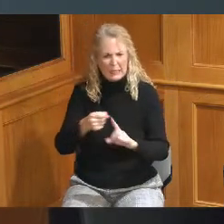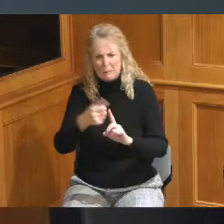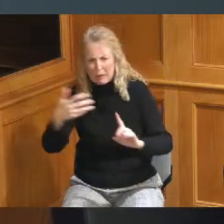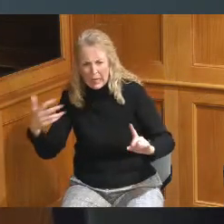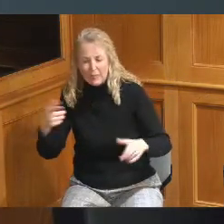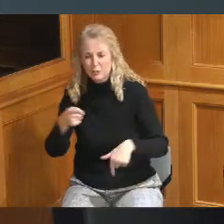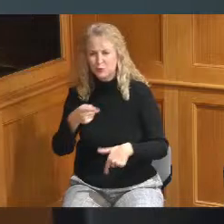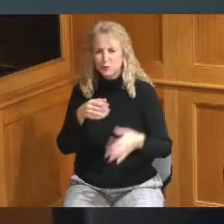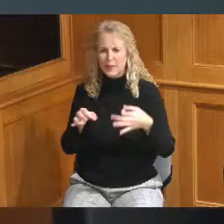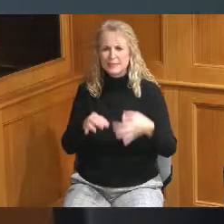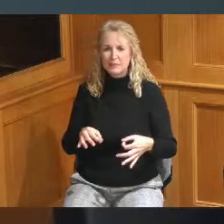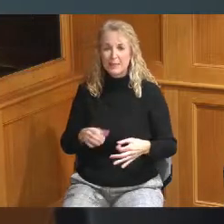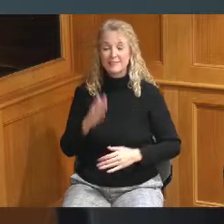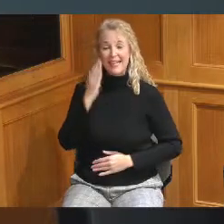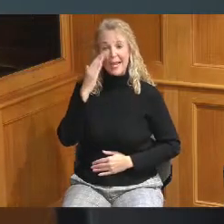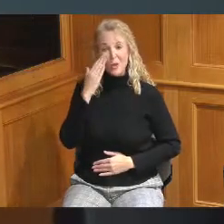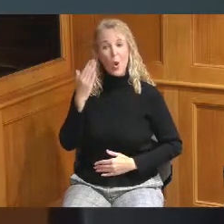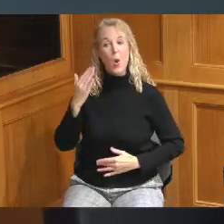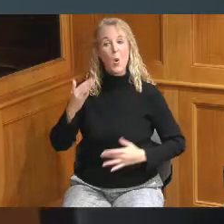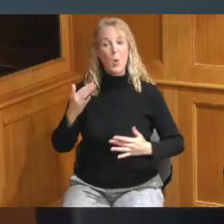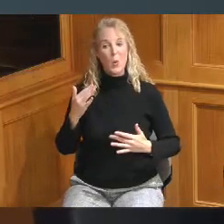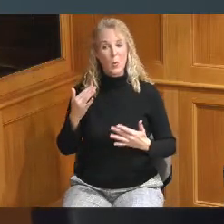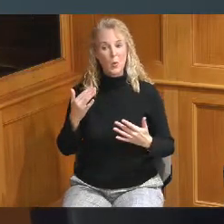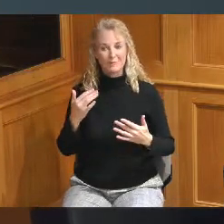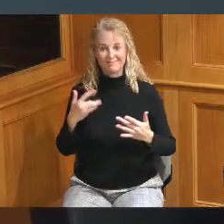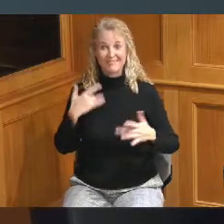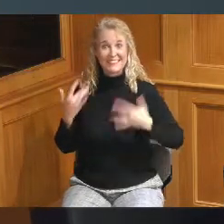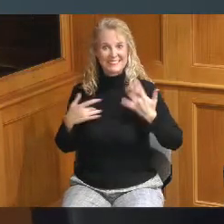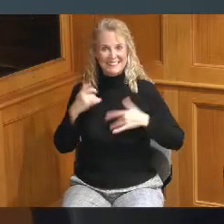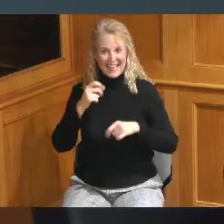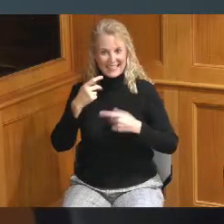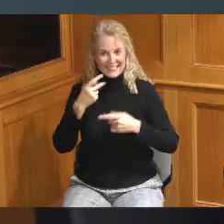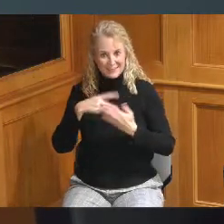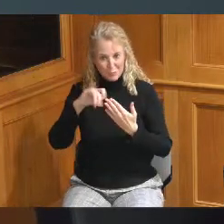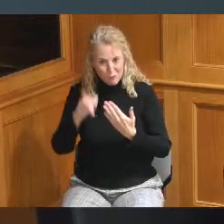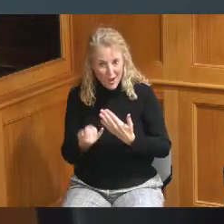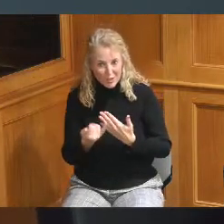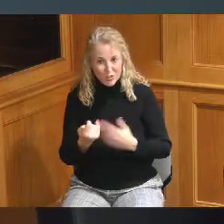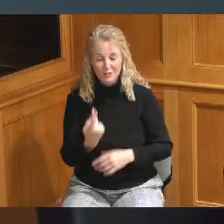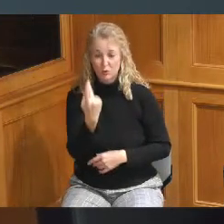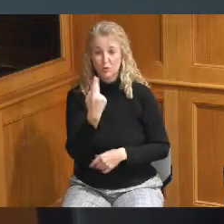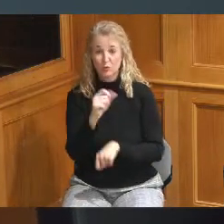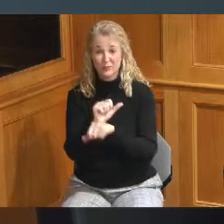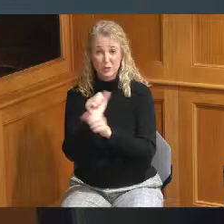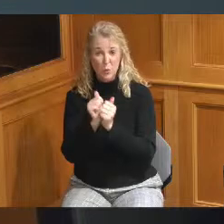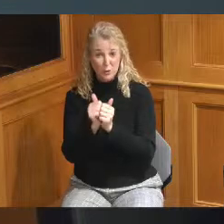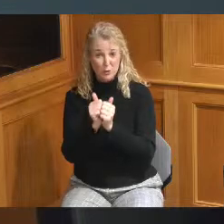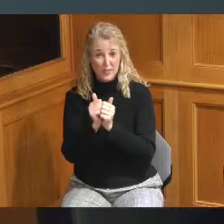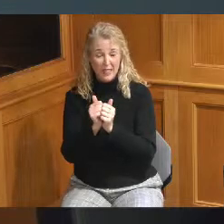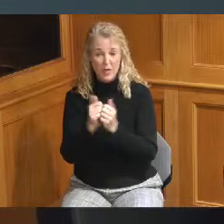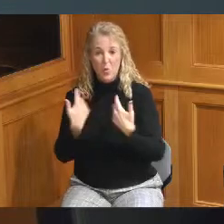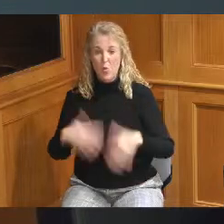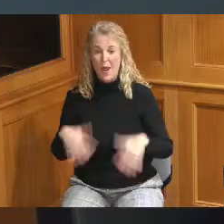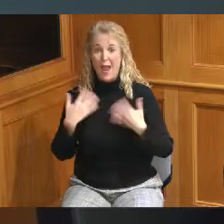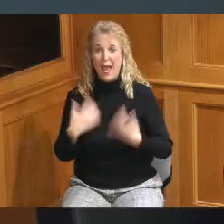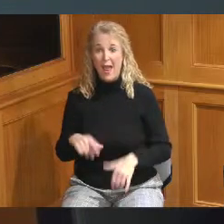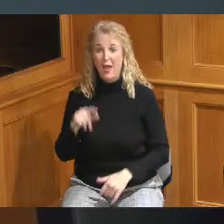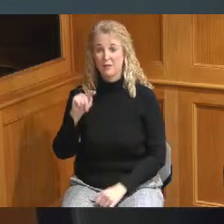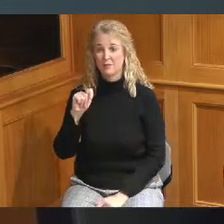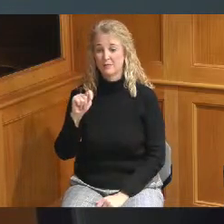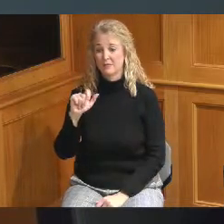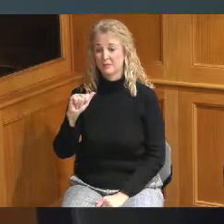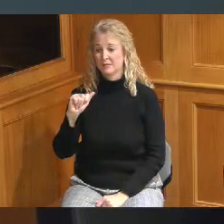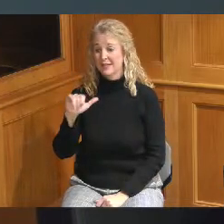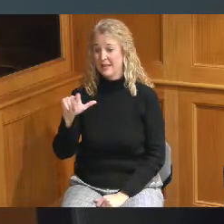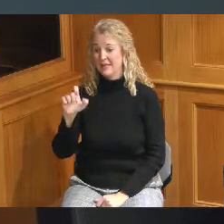does. I know there's been some exciting times over this long tenure. In our short tenure, I would say the Taylor Swift, you could add